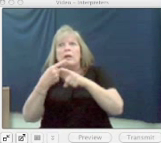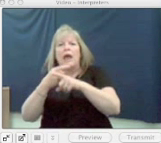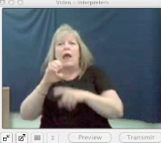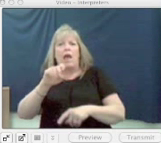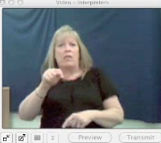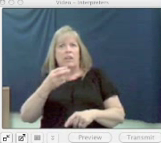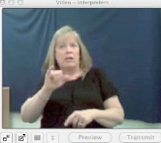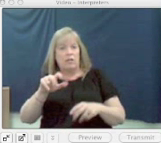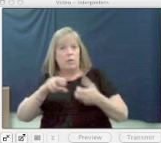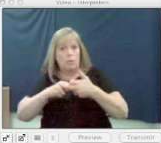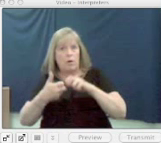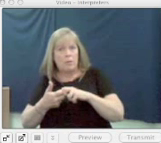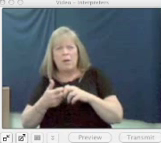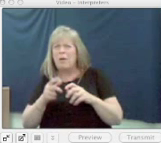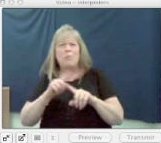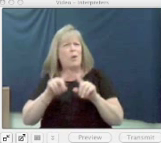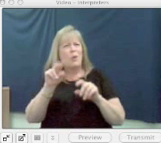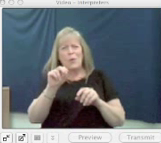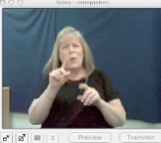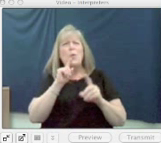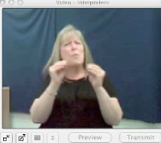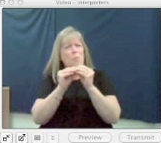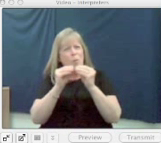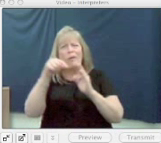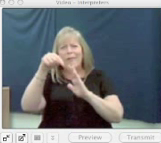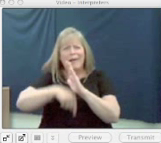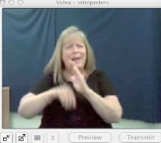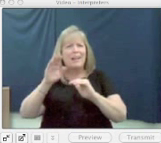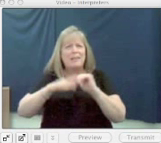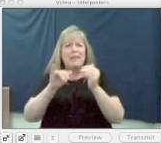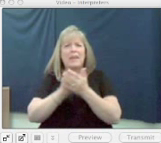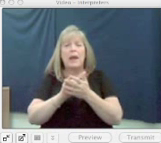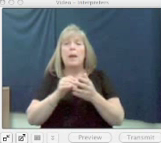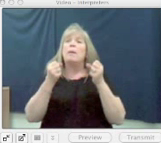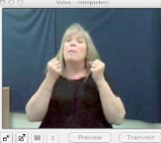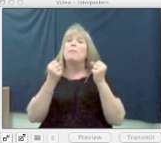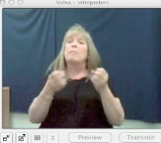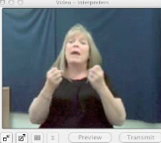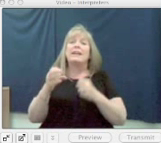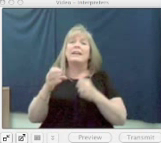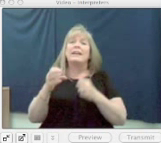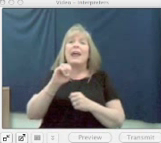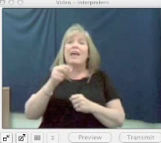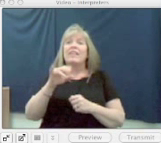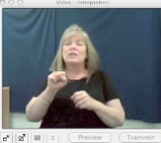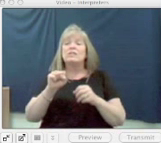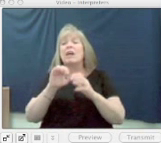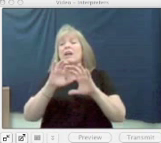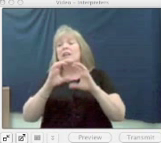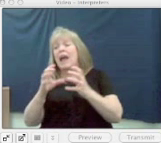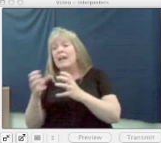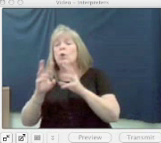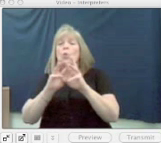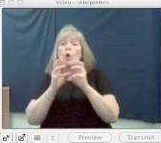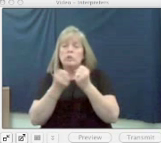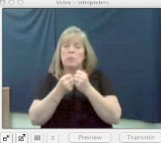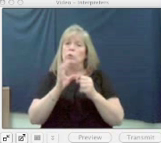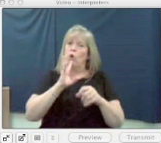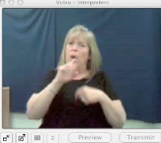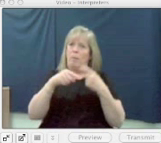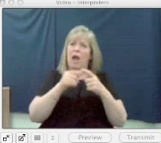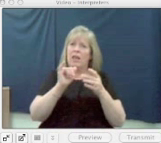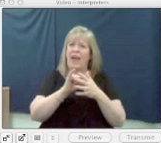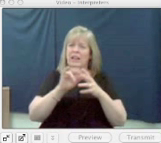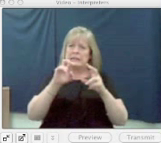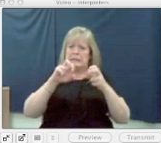dilemmas. Many ethics courses and workshops base themselves in this ethical dilemma, but they